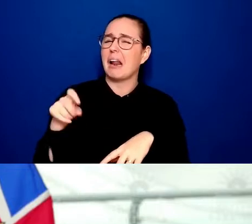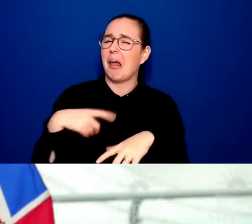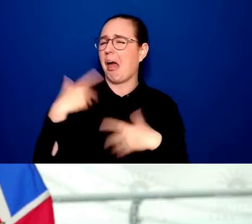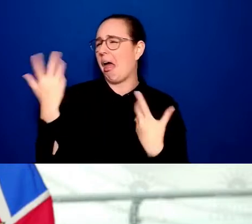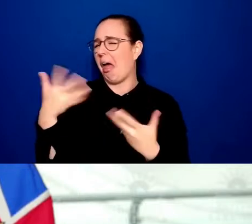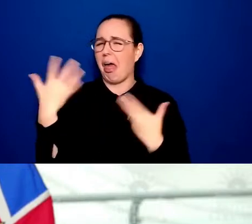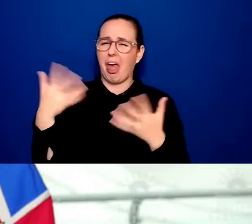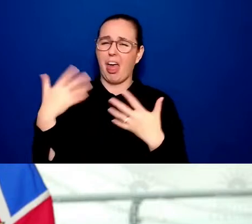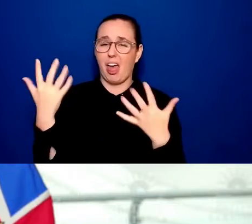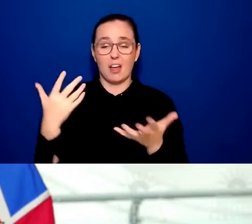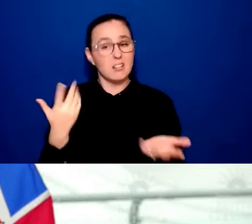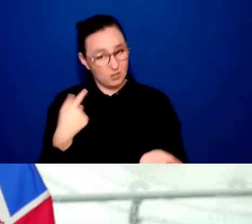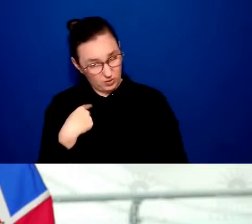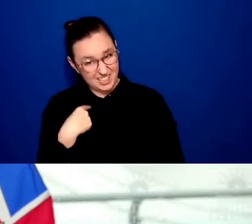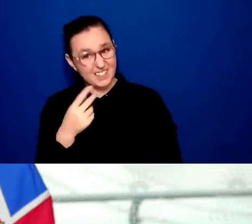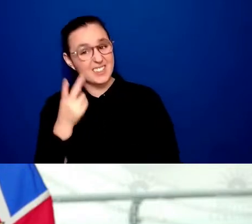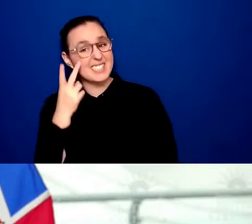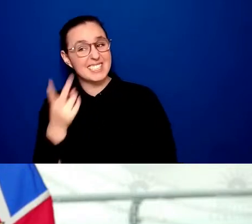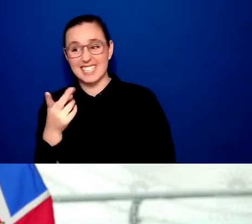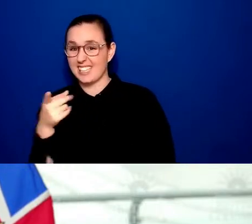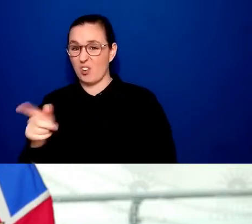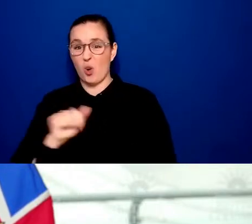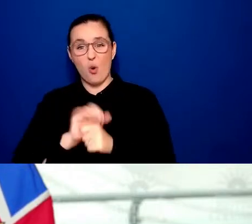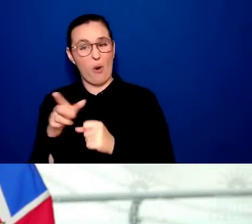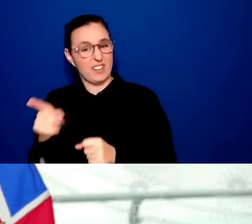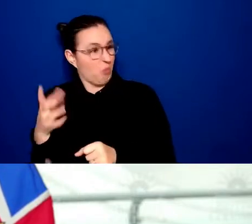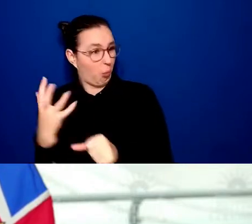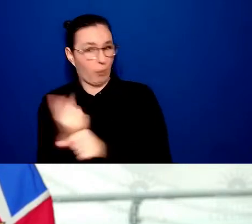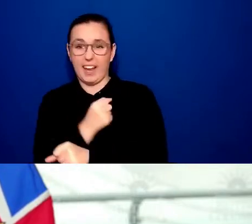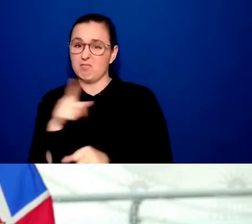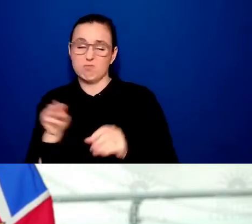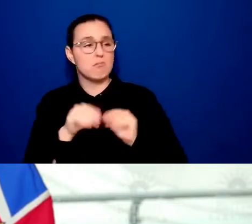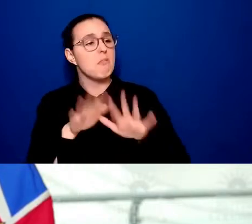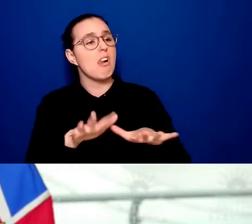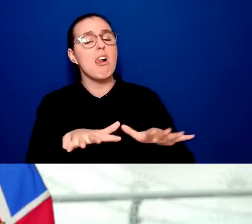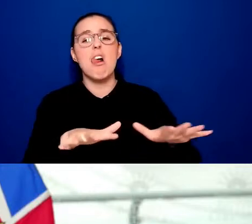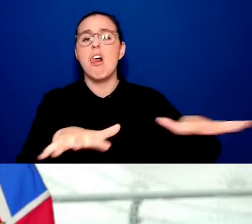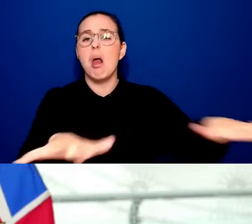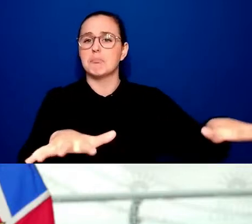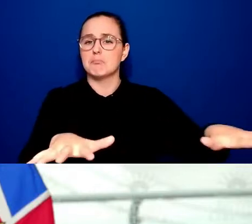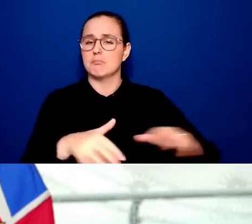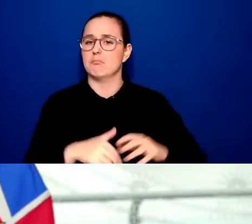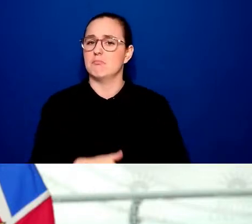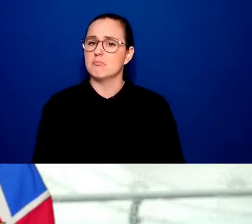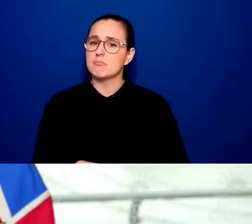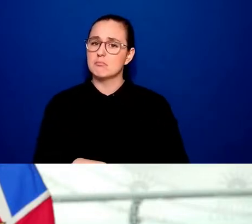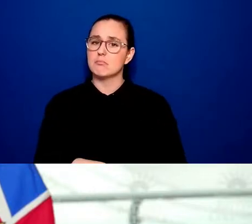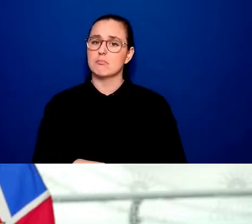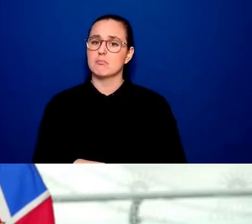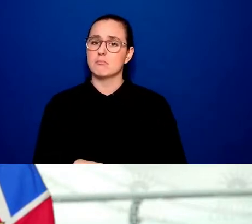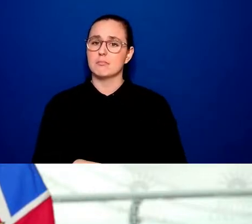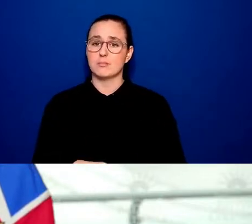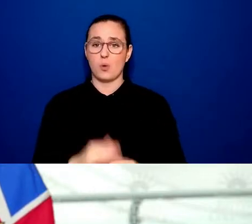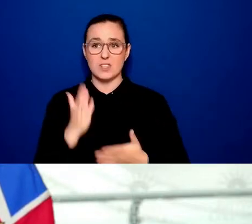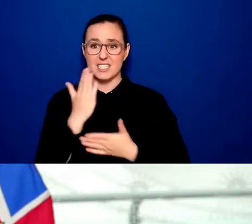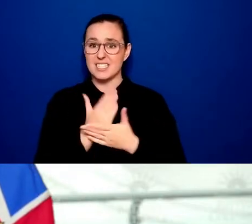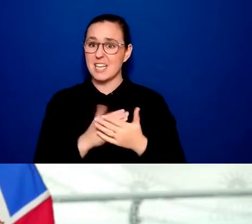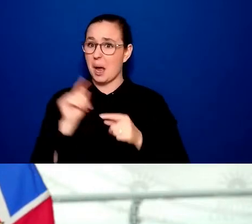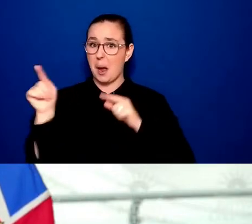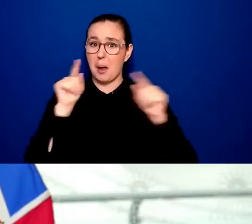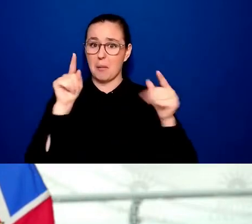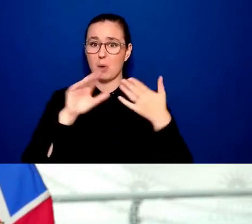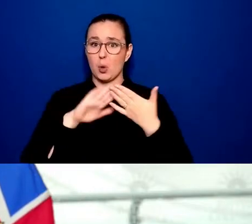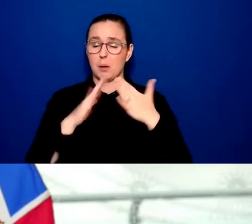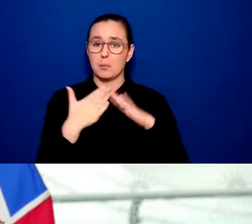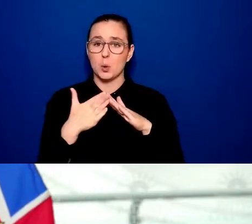sense. The actions announced today in communities with higher transmission, taking even greater care on the side of caution, will see us again push